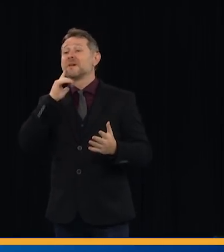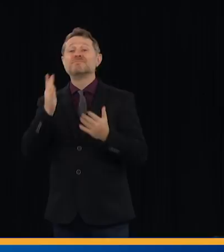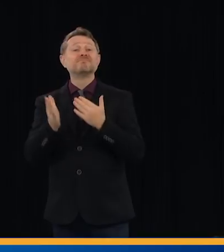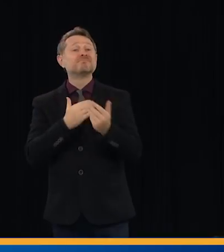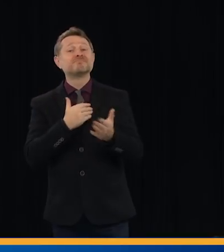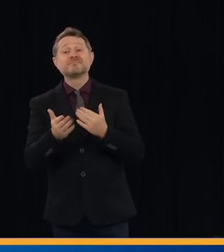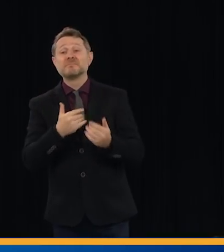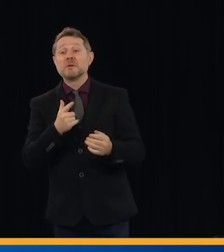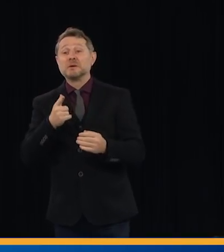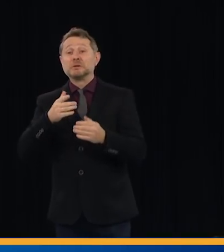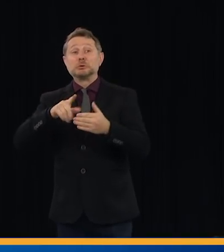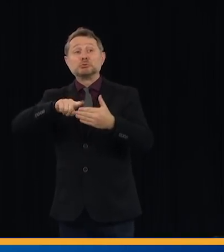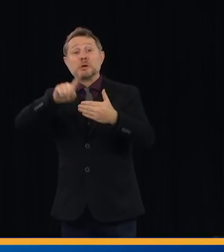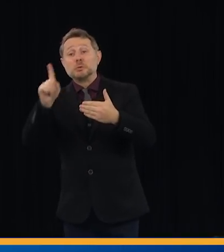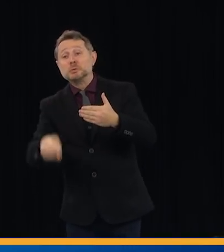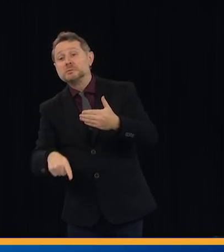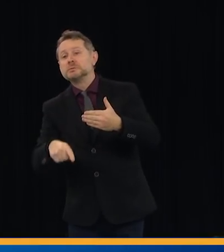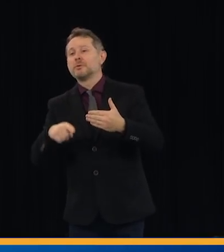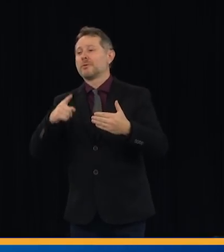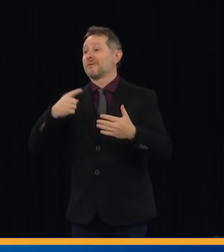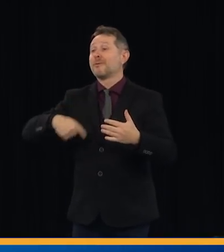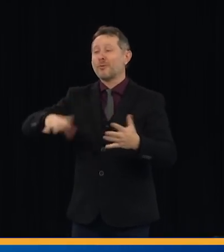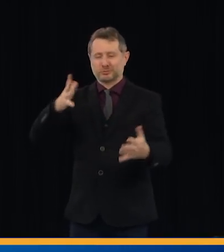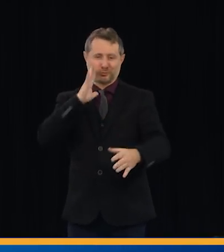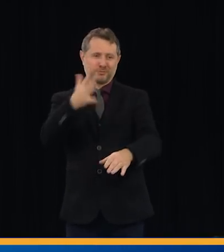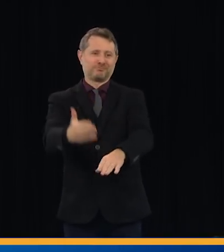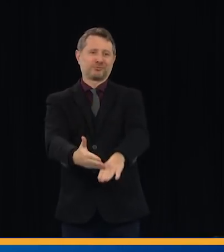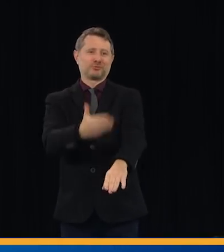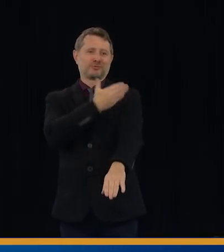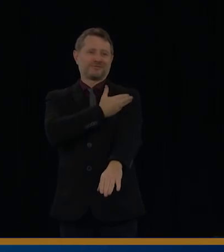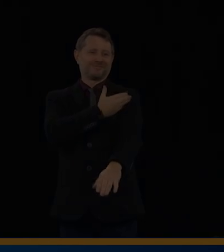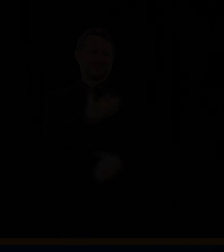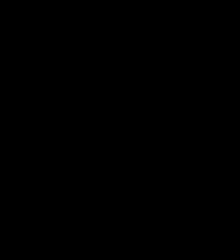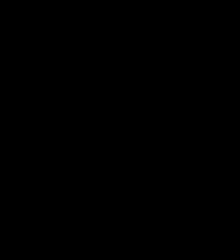different in a positive way. Tell me questions, comments you have.